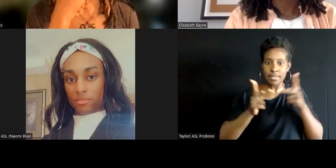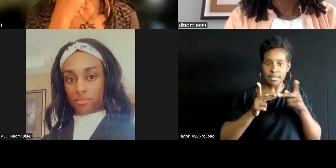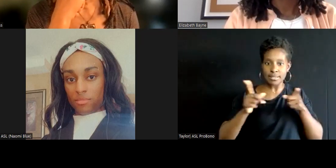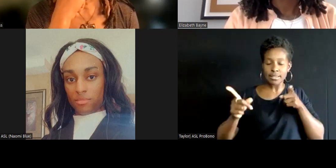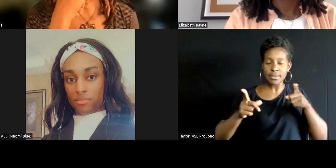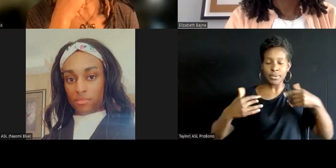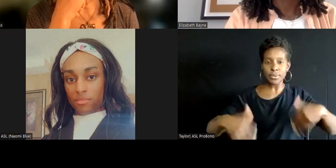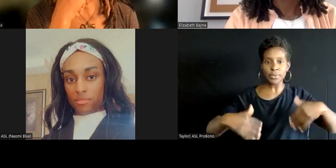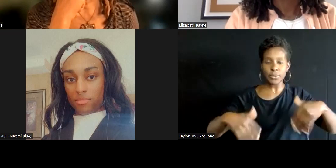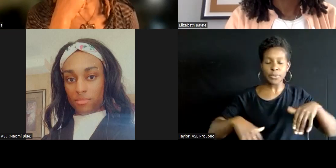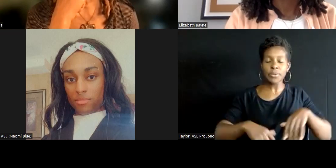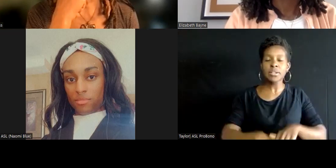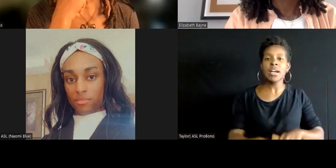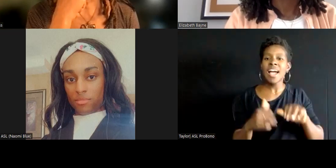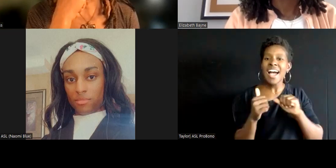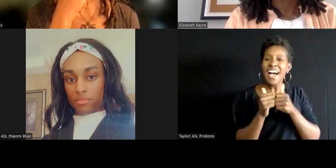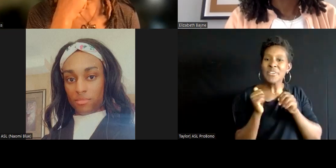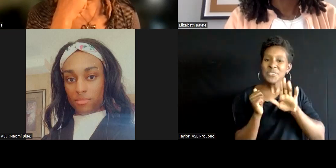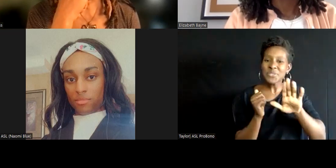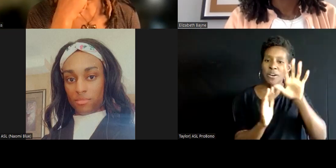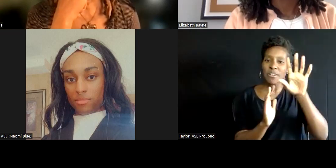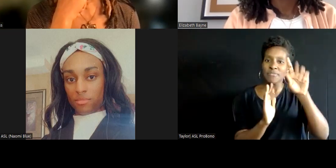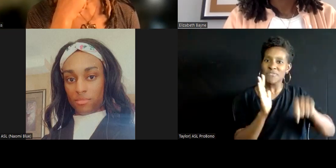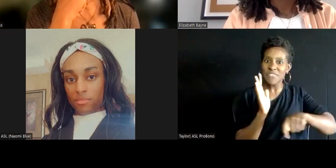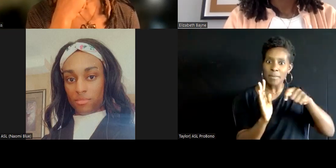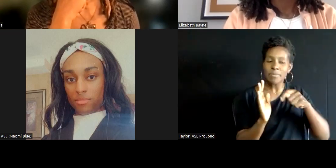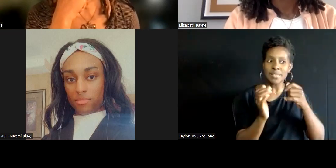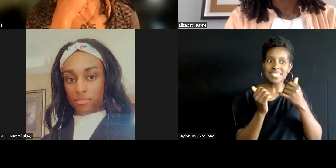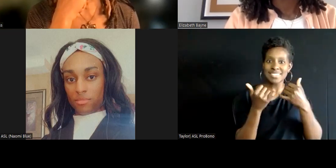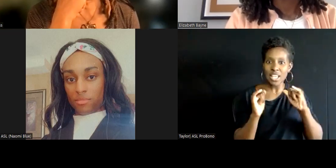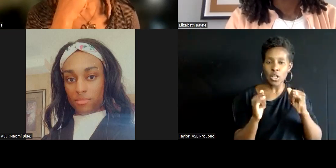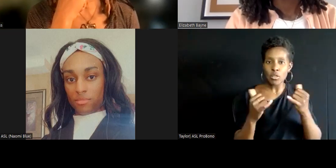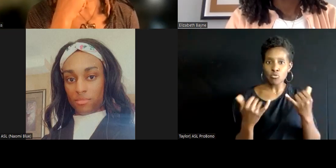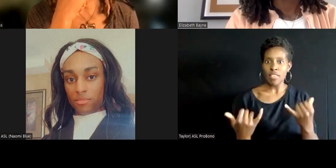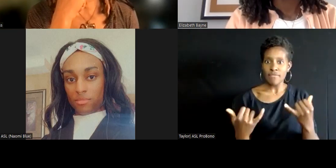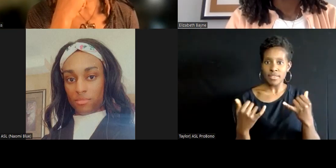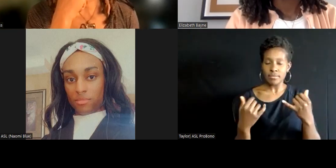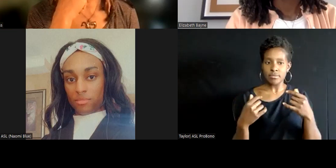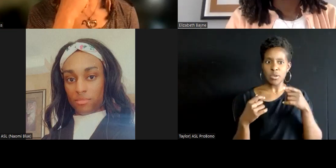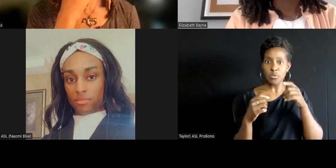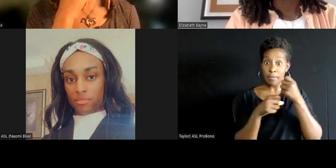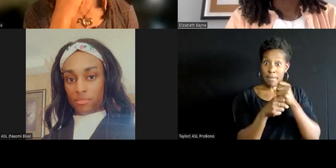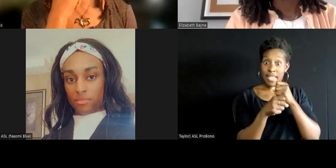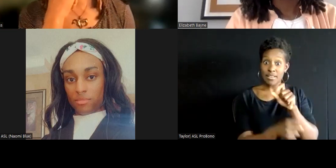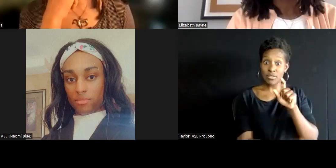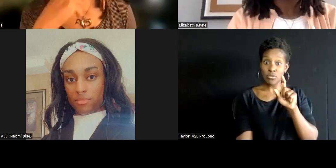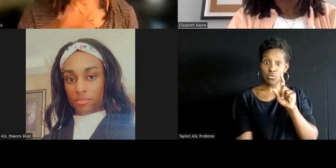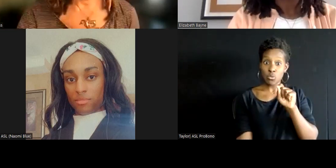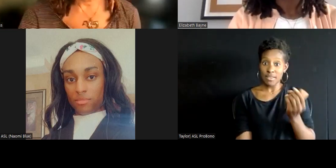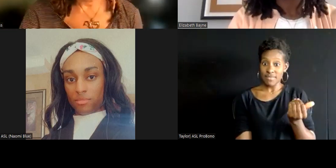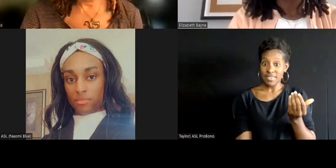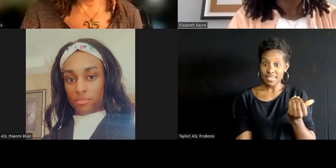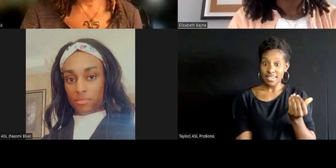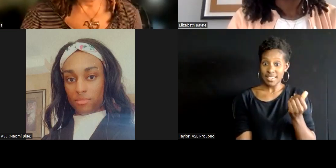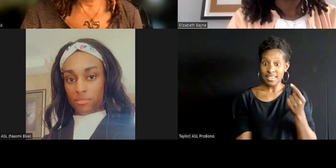does your film still live on? It was put out in 2015, 2016? 2015, yeah. How